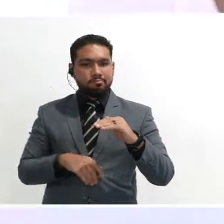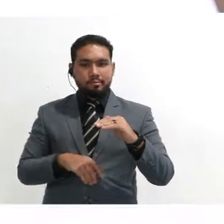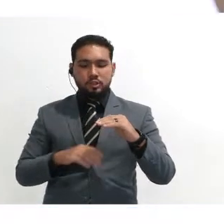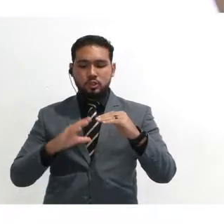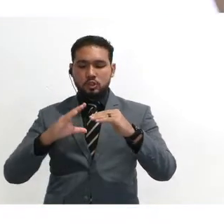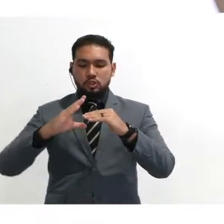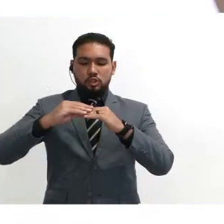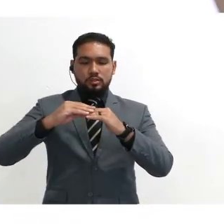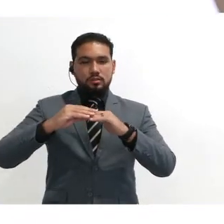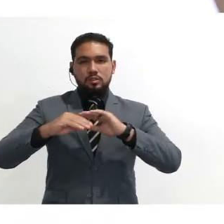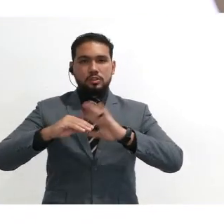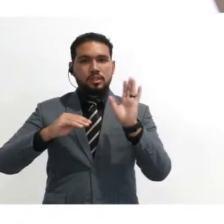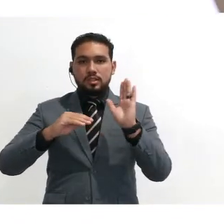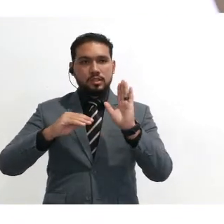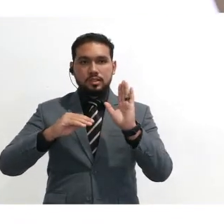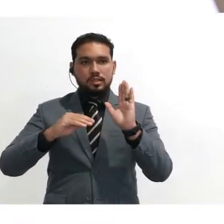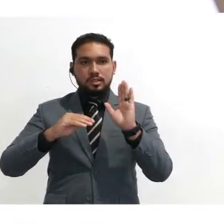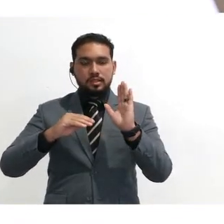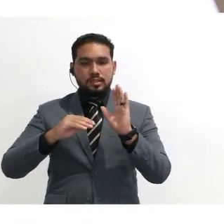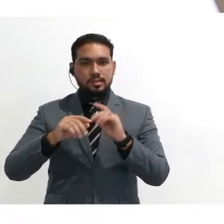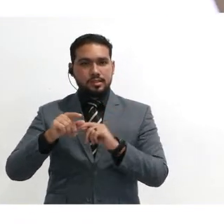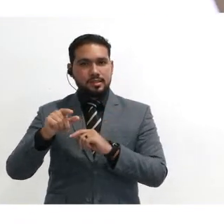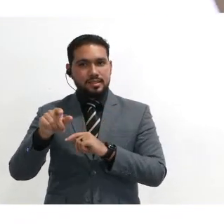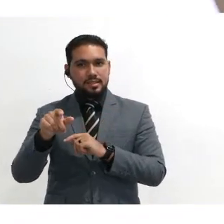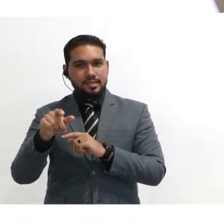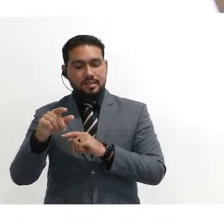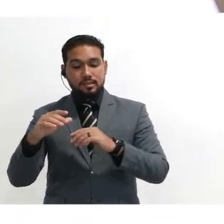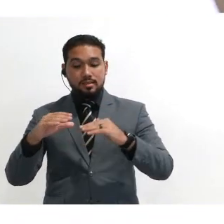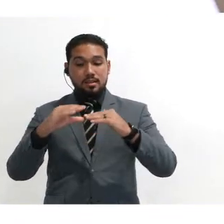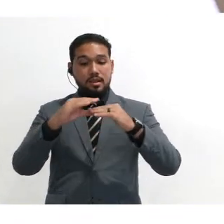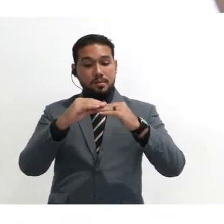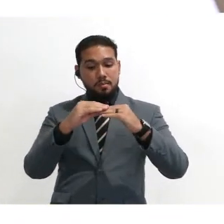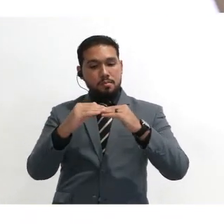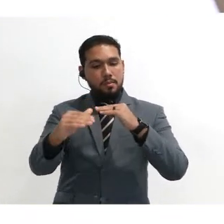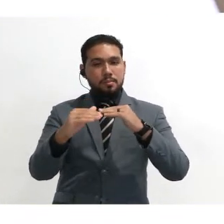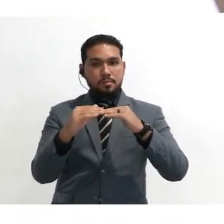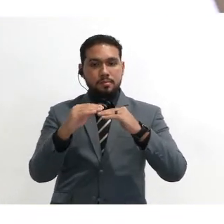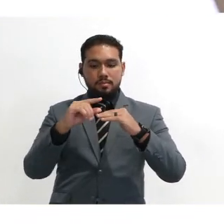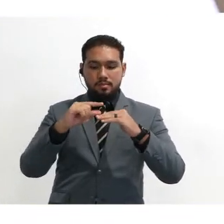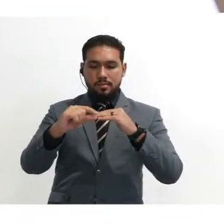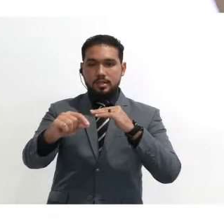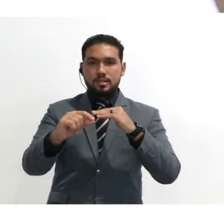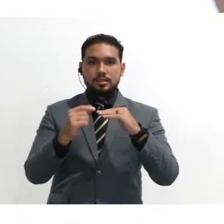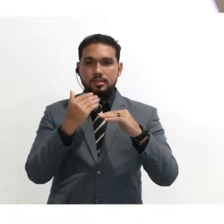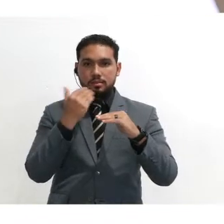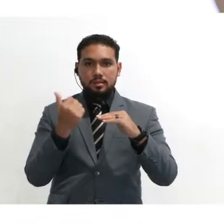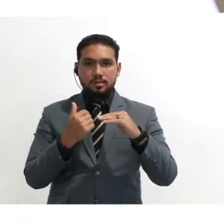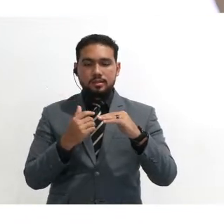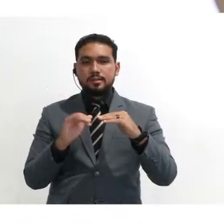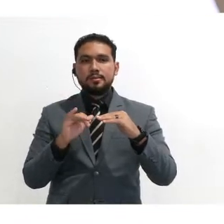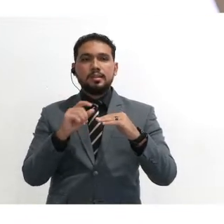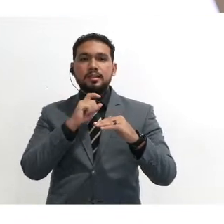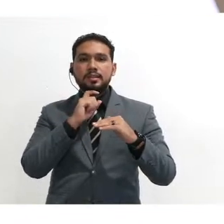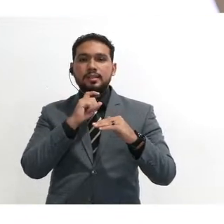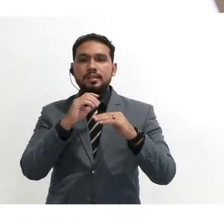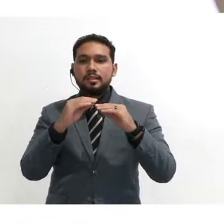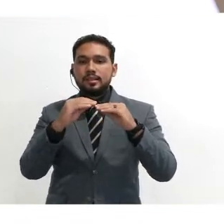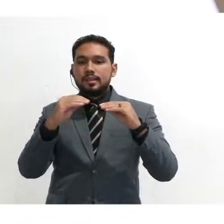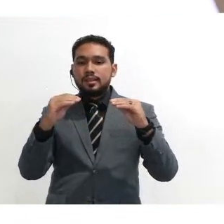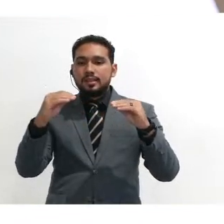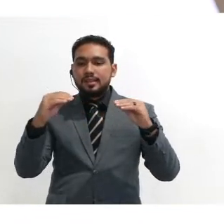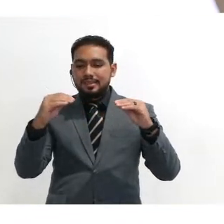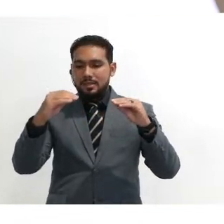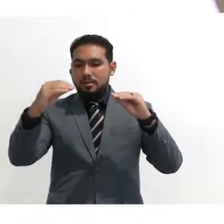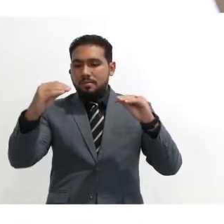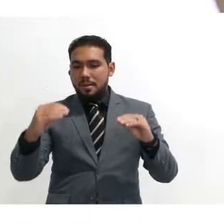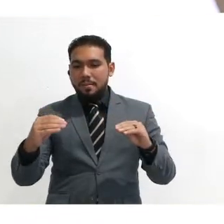in fact, if you were to open up your cell phone and look at the application processor, they're almost all built in this fashion, with